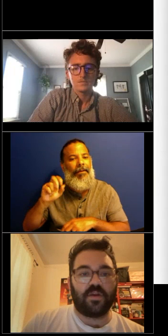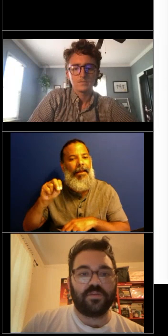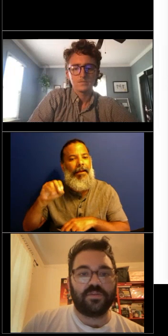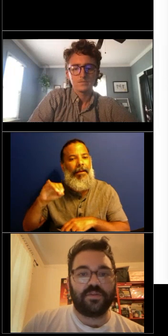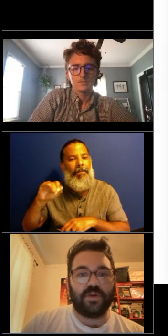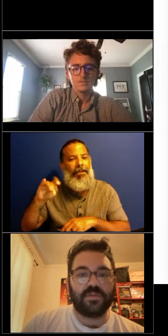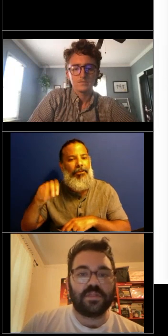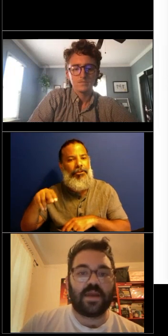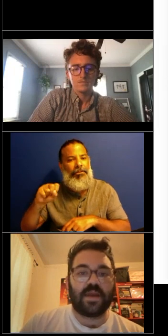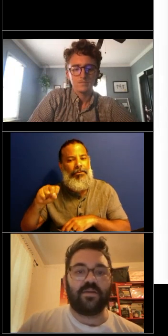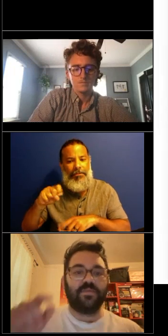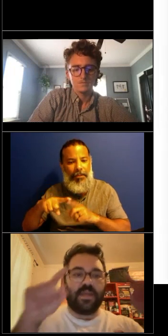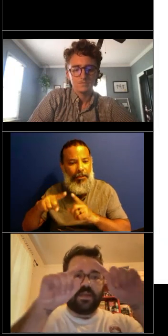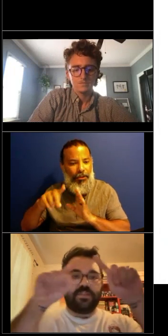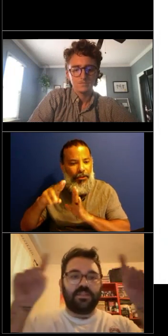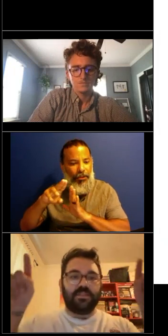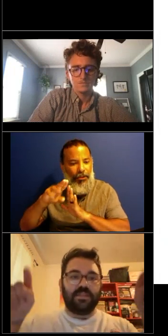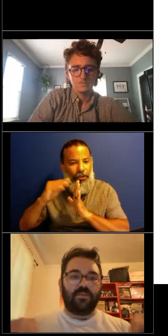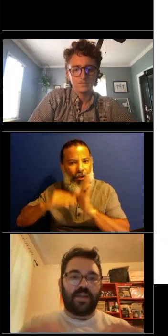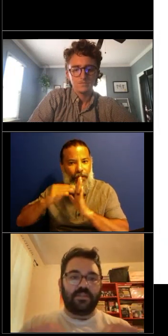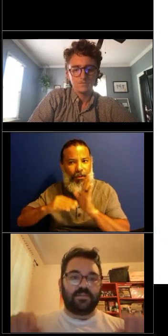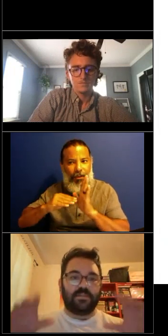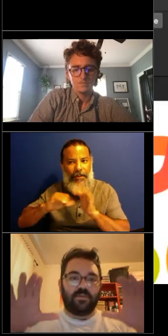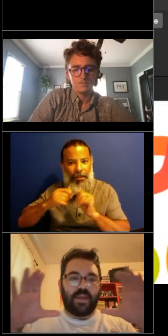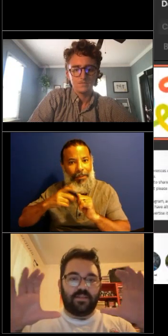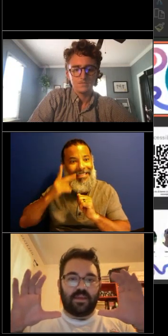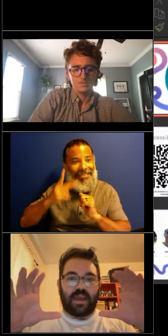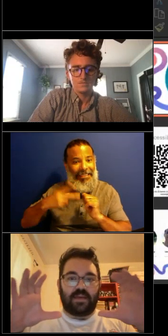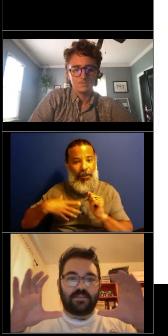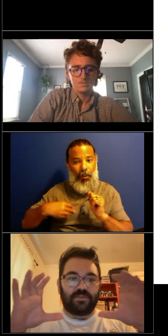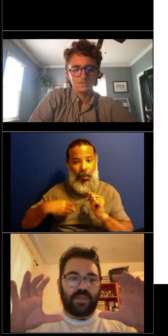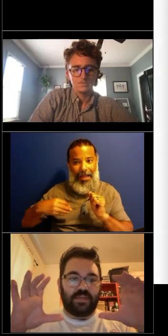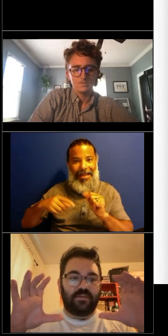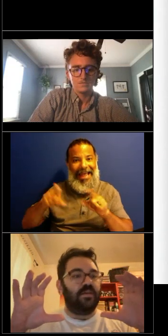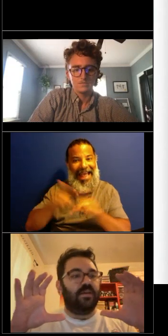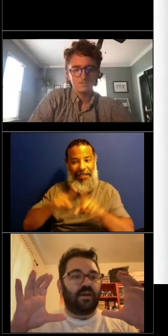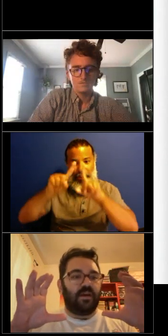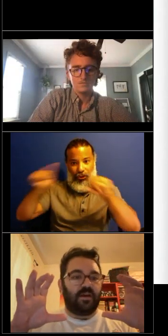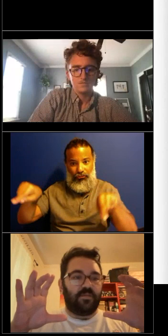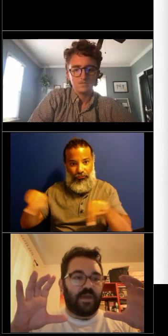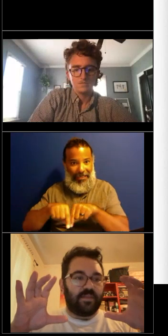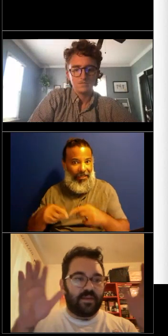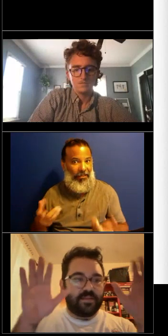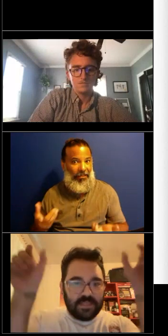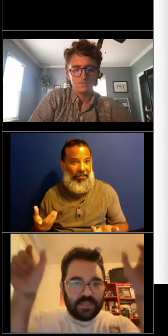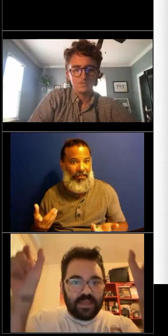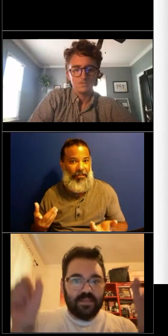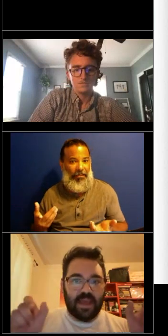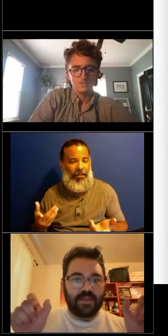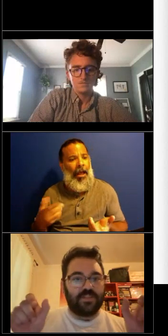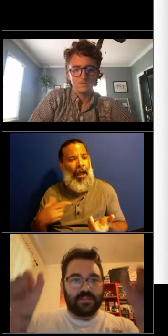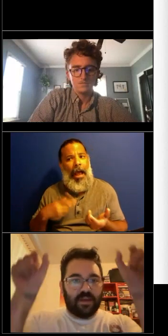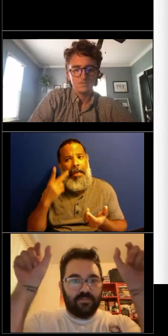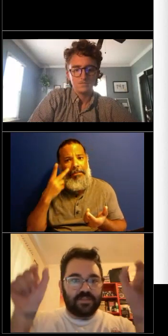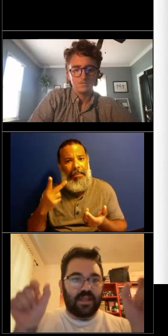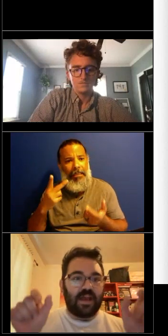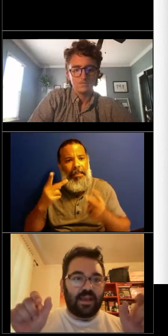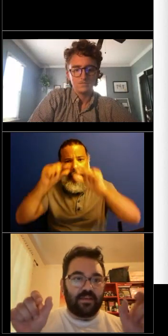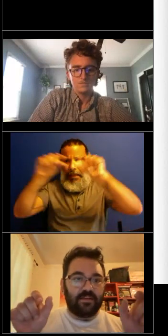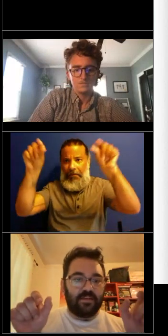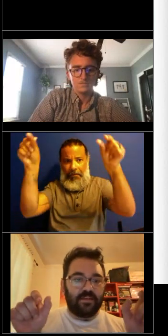are those your notes in the background? Because we can actually see the white thing as a screen, and then I could see like the edges of